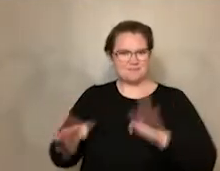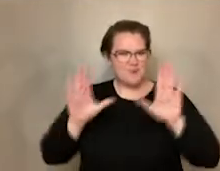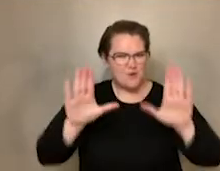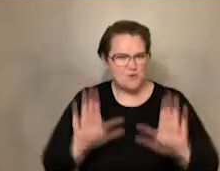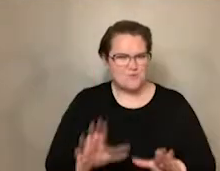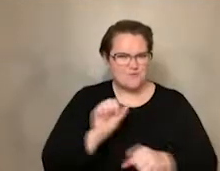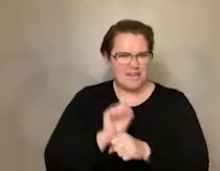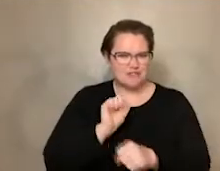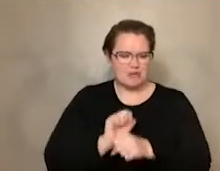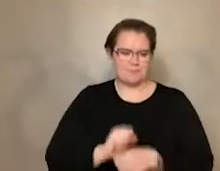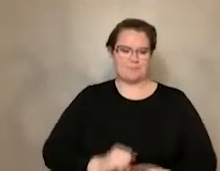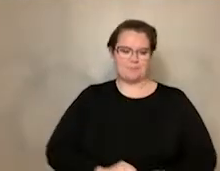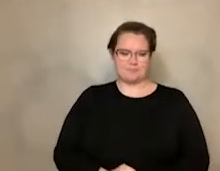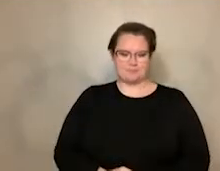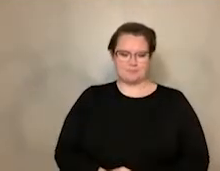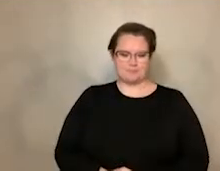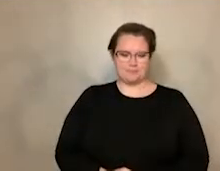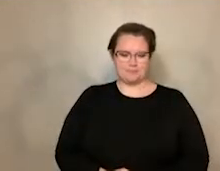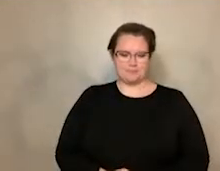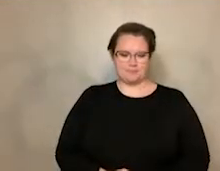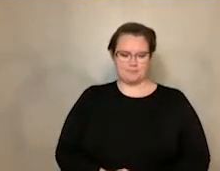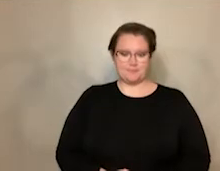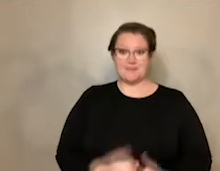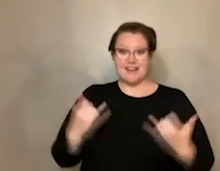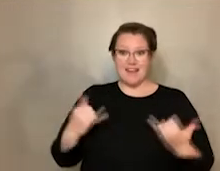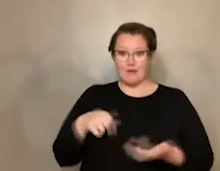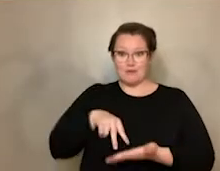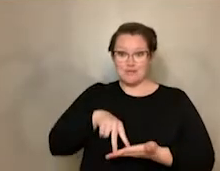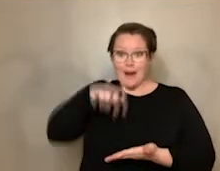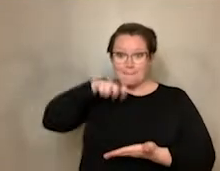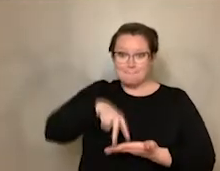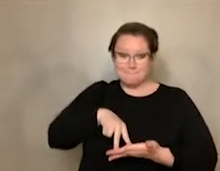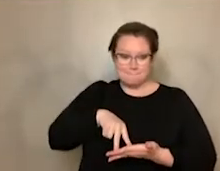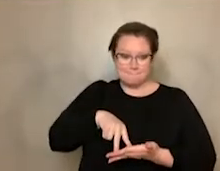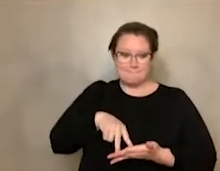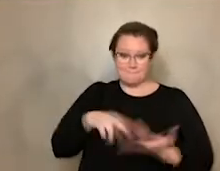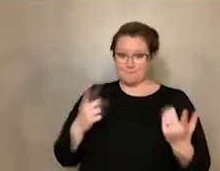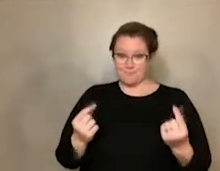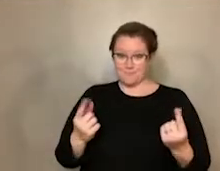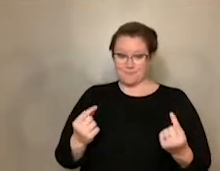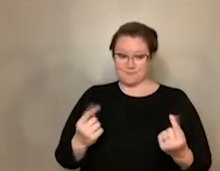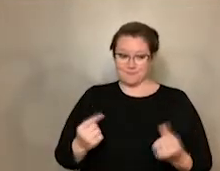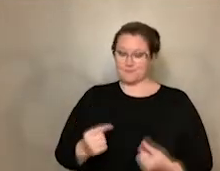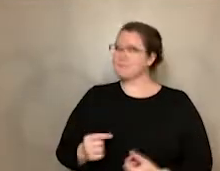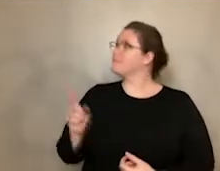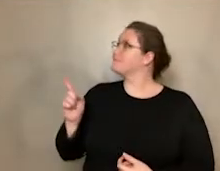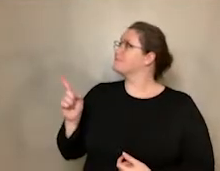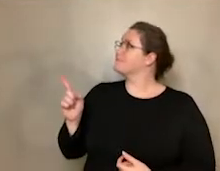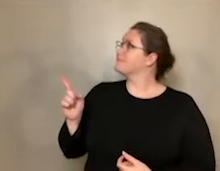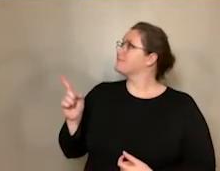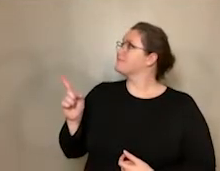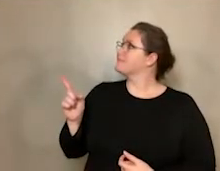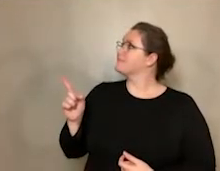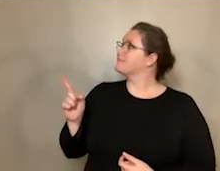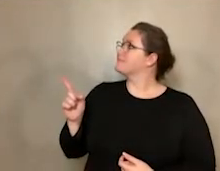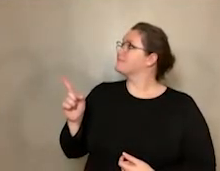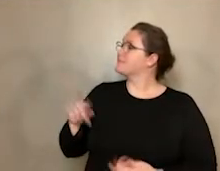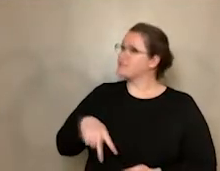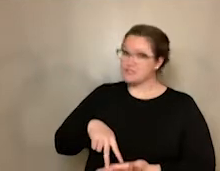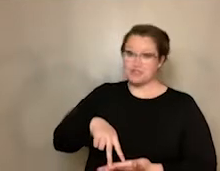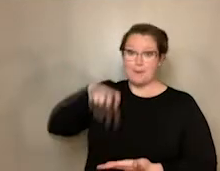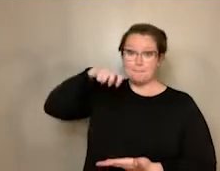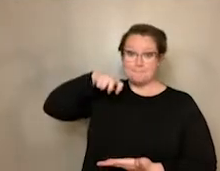great. And then we're going to add a jump. So when we do our jump, we get down in our squat, we're going